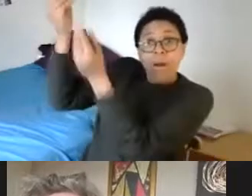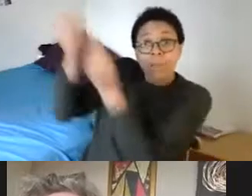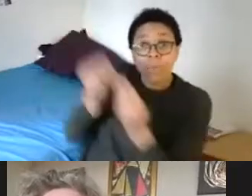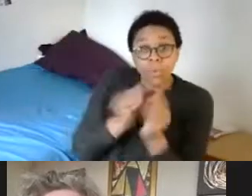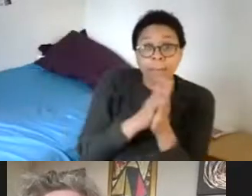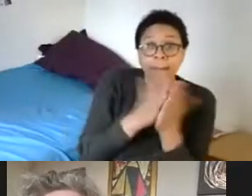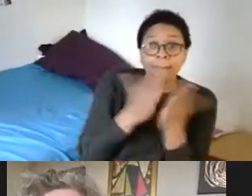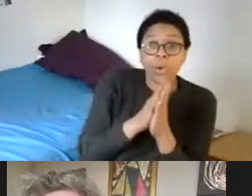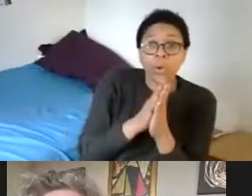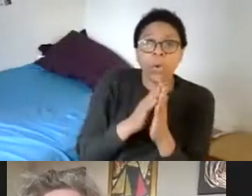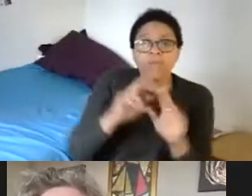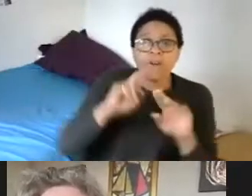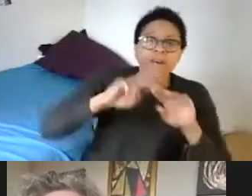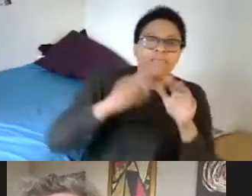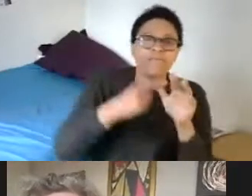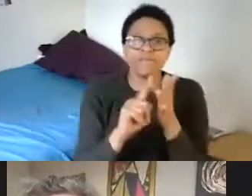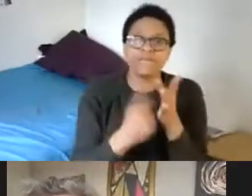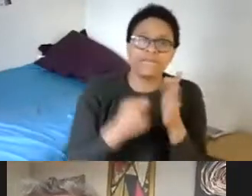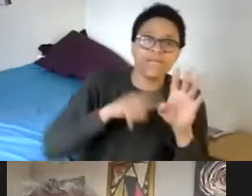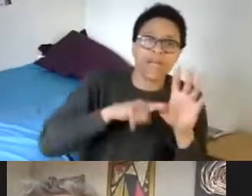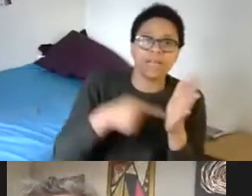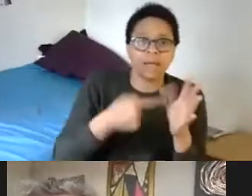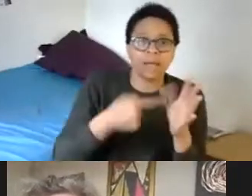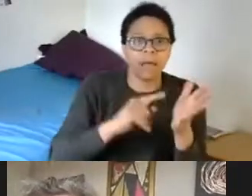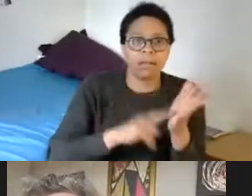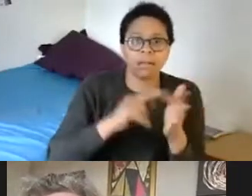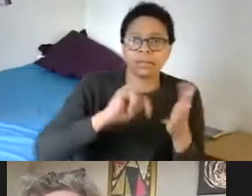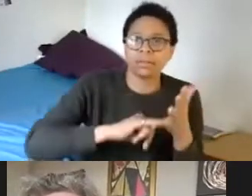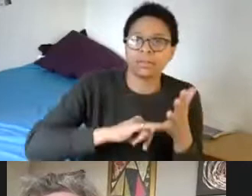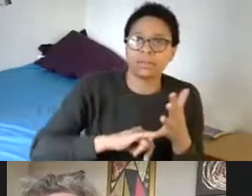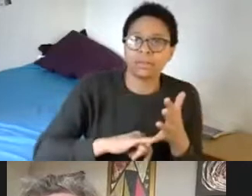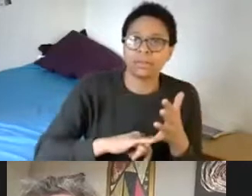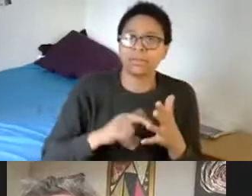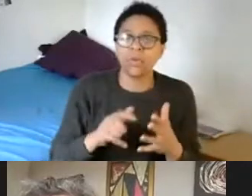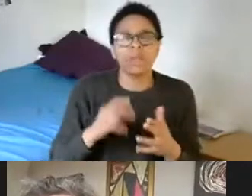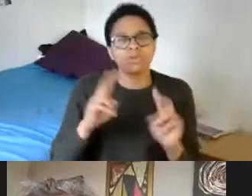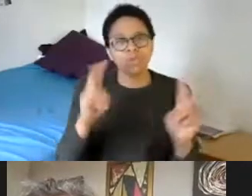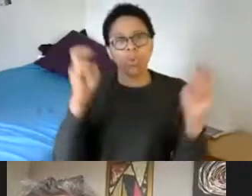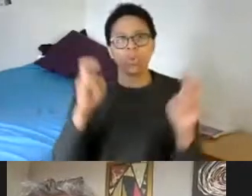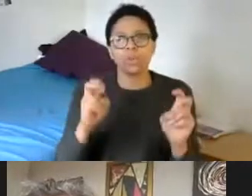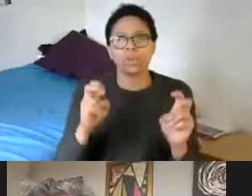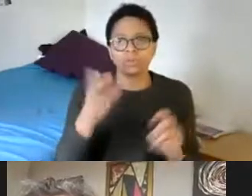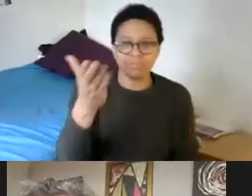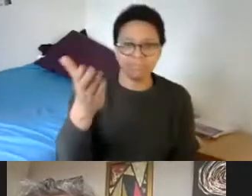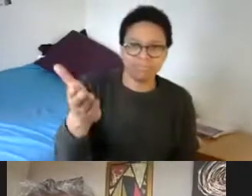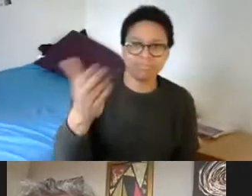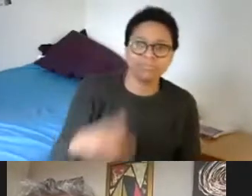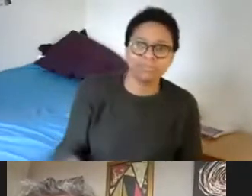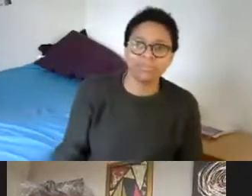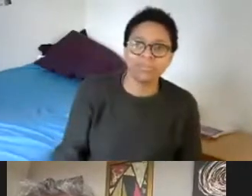Fairy Latchkey, and I'm going to try to turn it round for you. So it's called the Fairy Latchkey, and when you